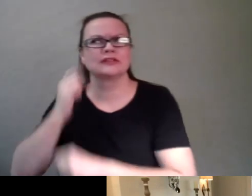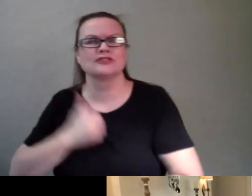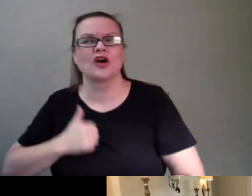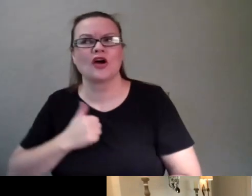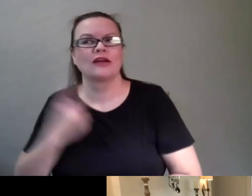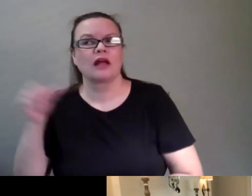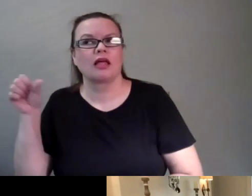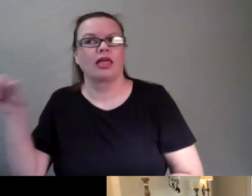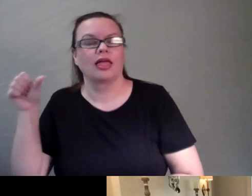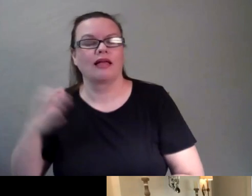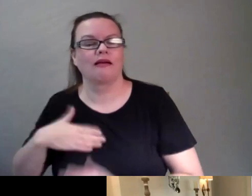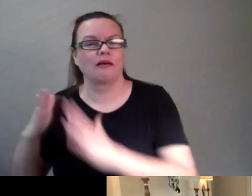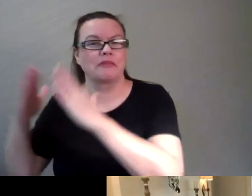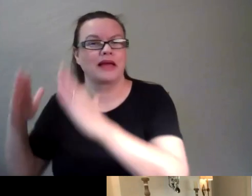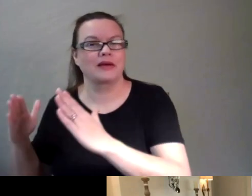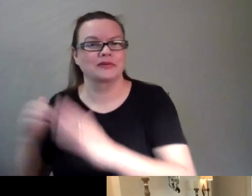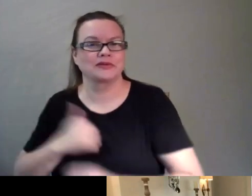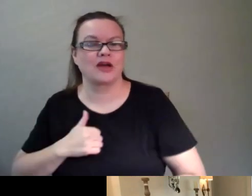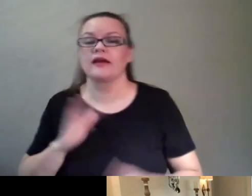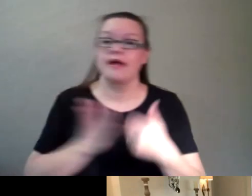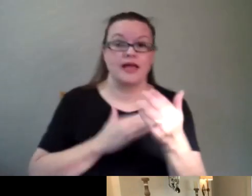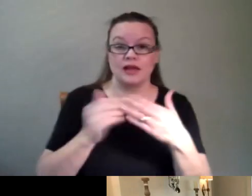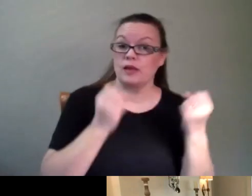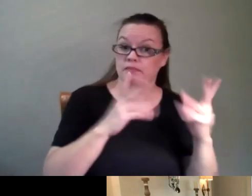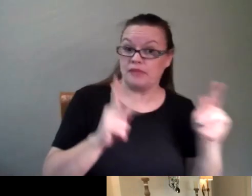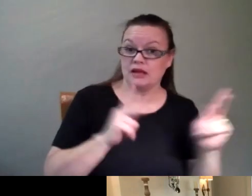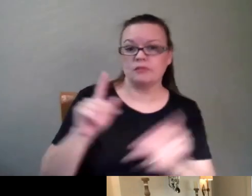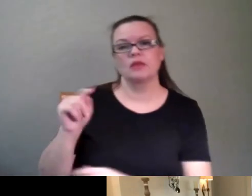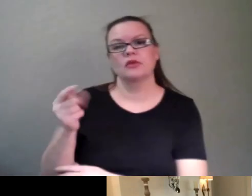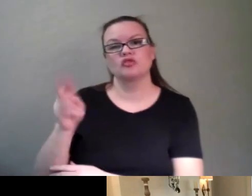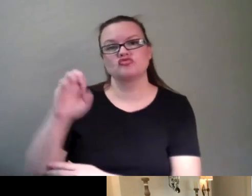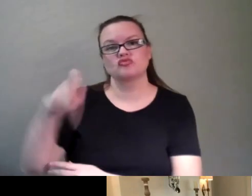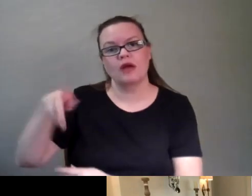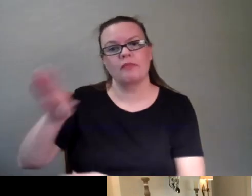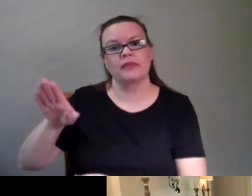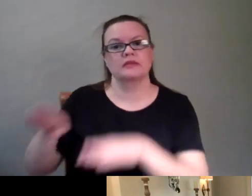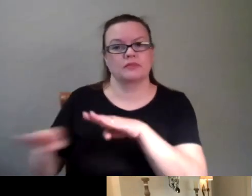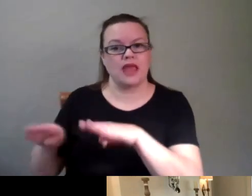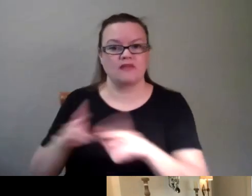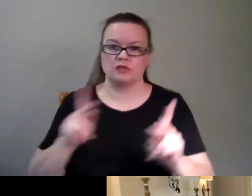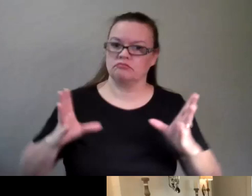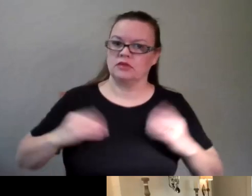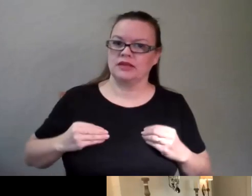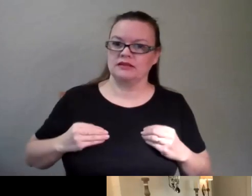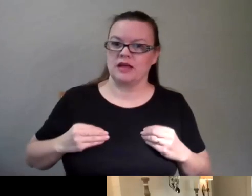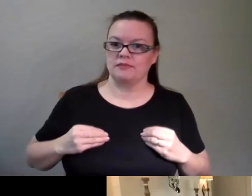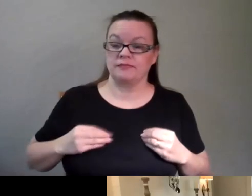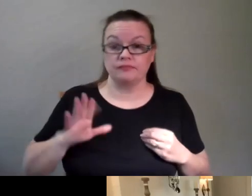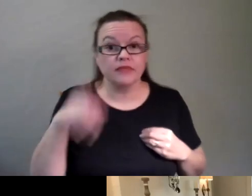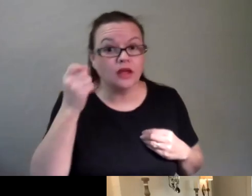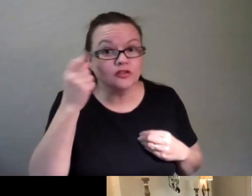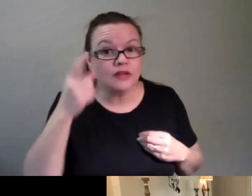they accepted Trump for the way he was. Now, at the time Trump came out, I currently have a 12-year-old son and